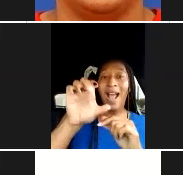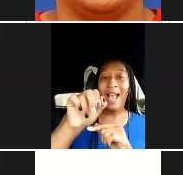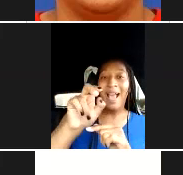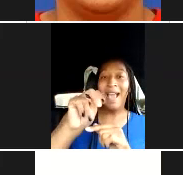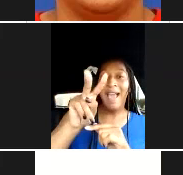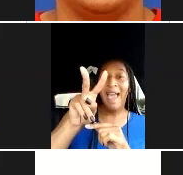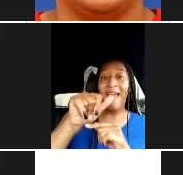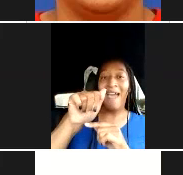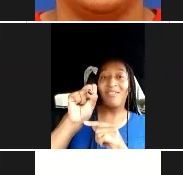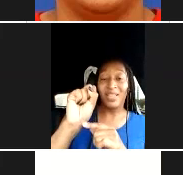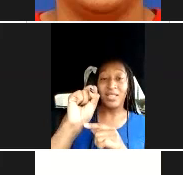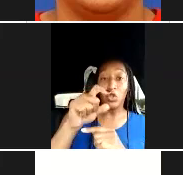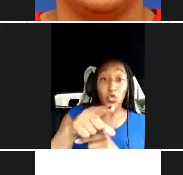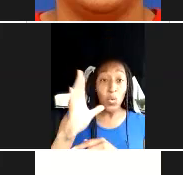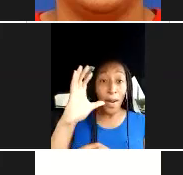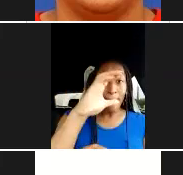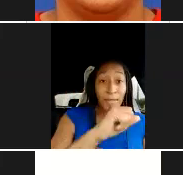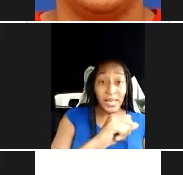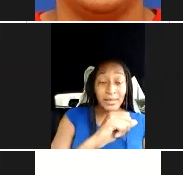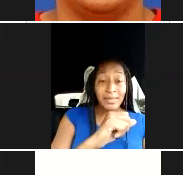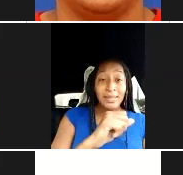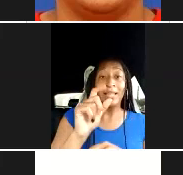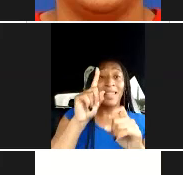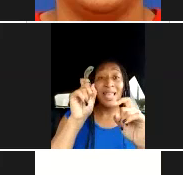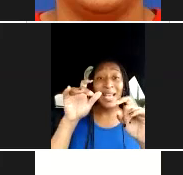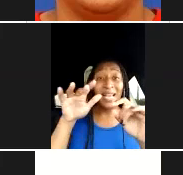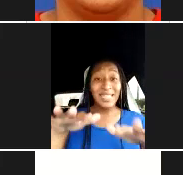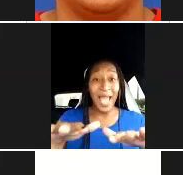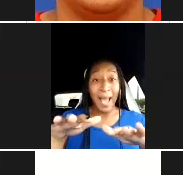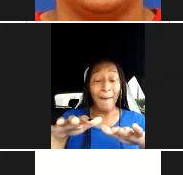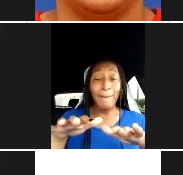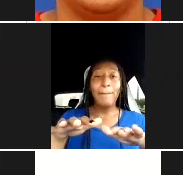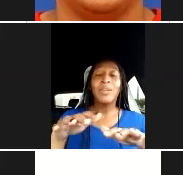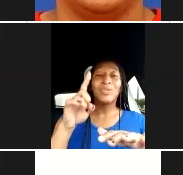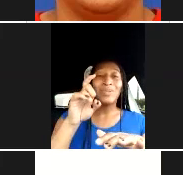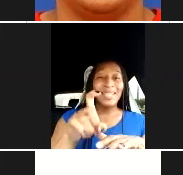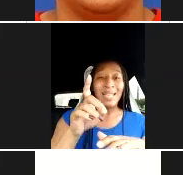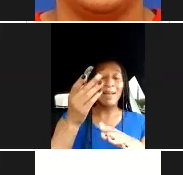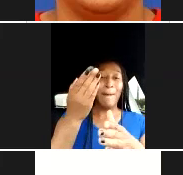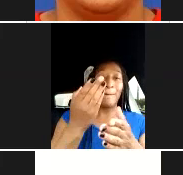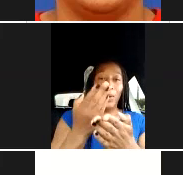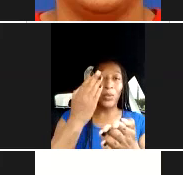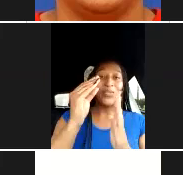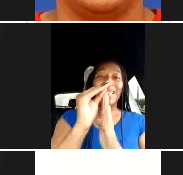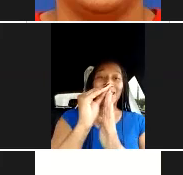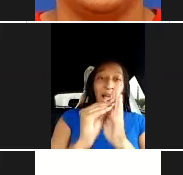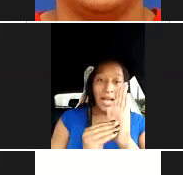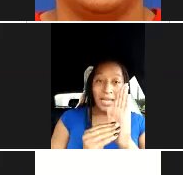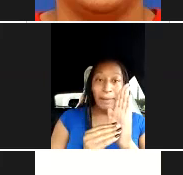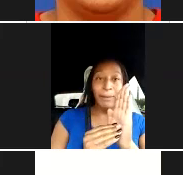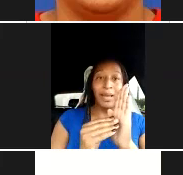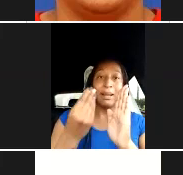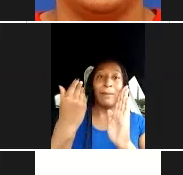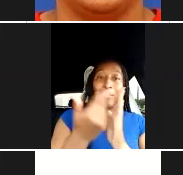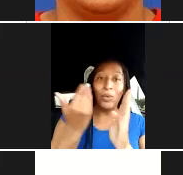have documentation to verify your absence or need for a